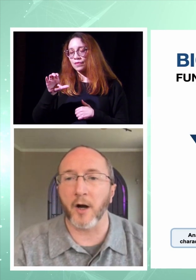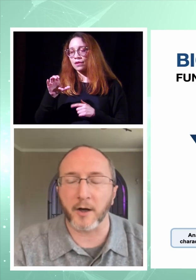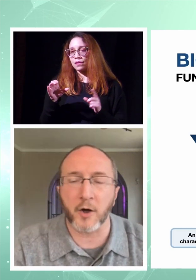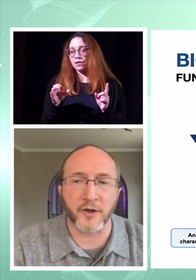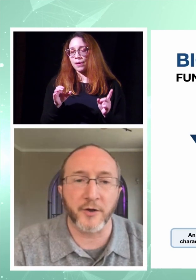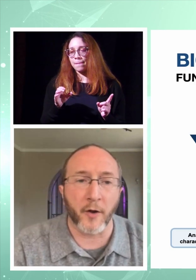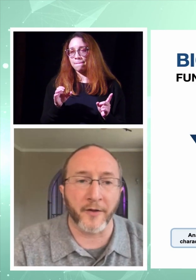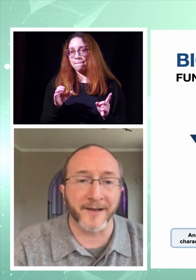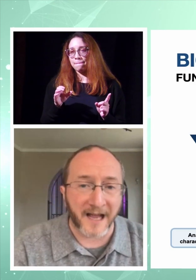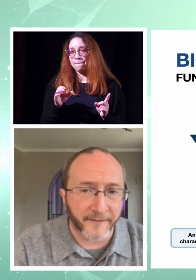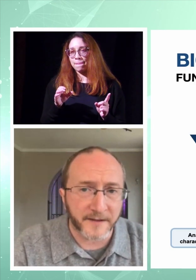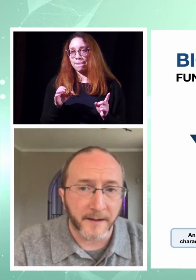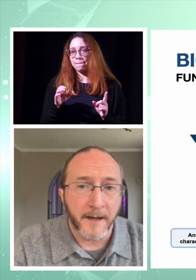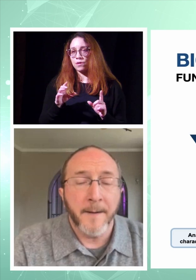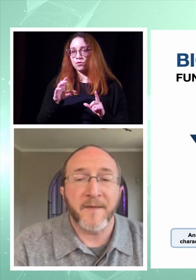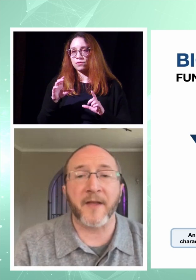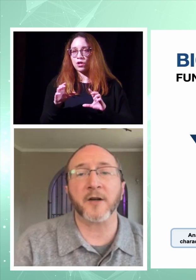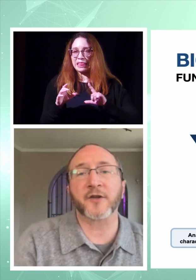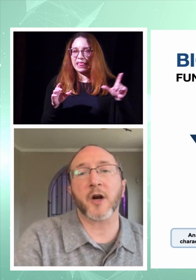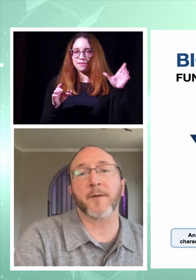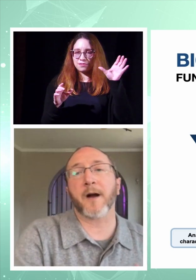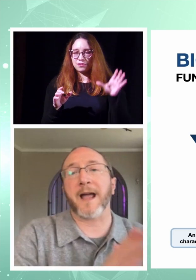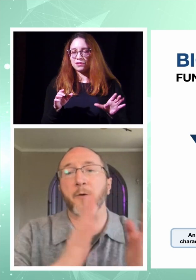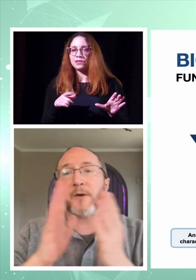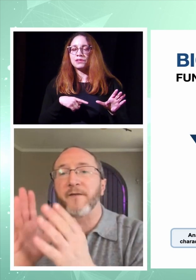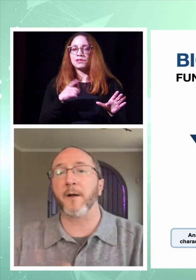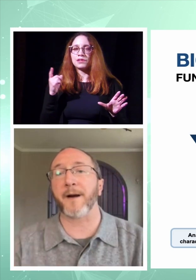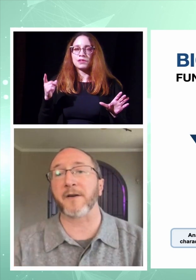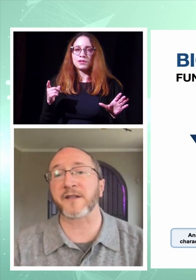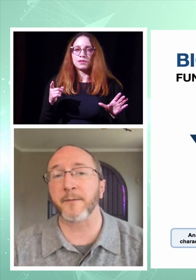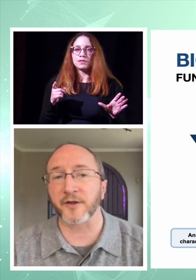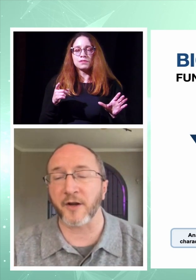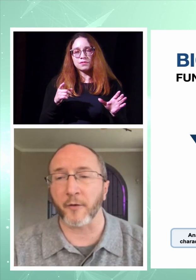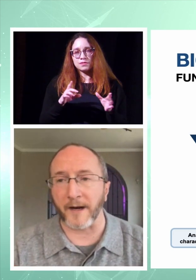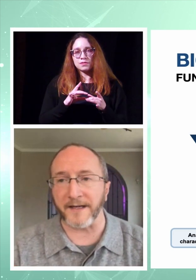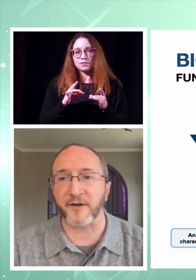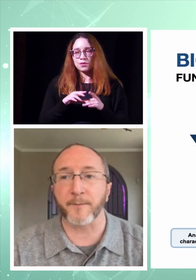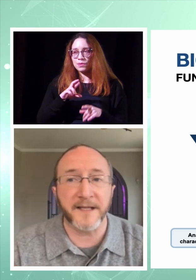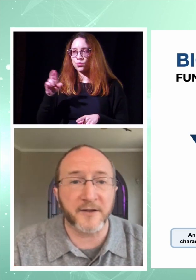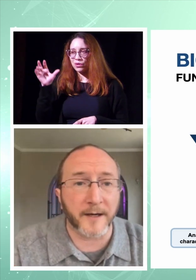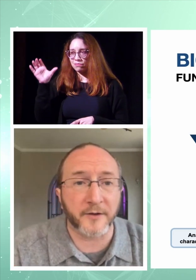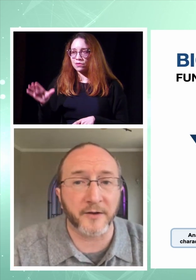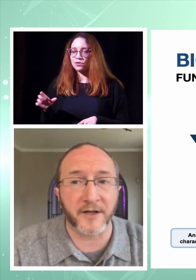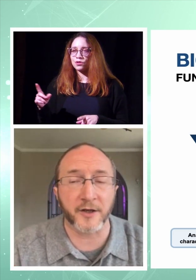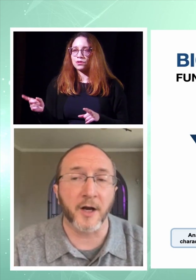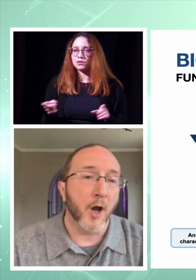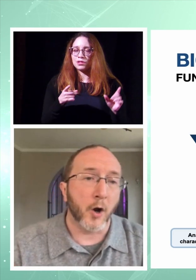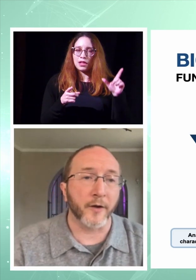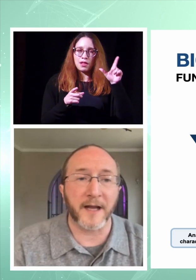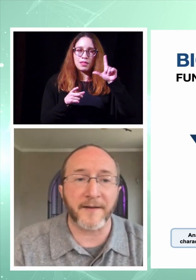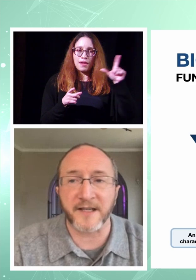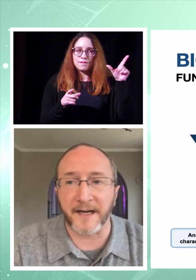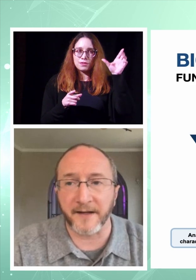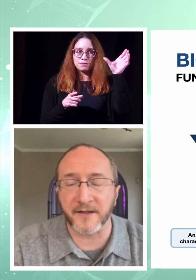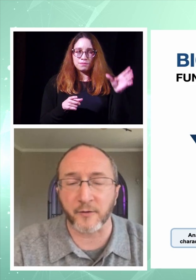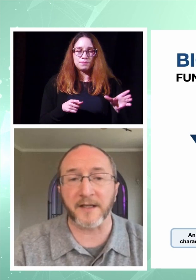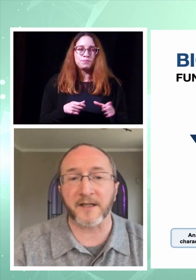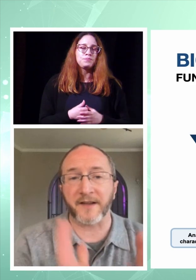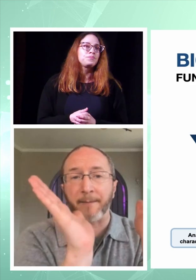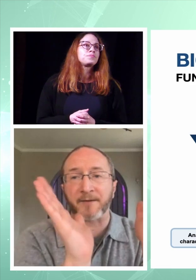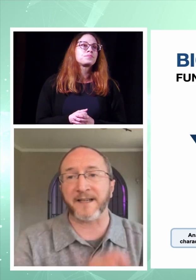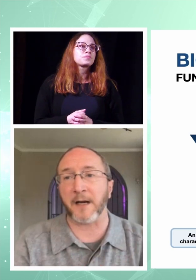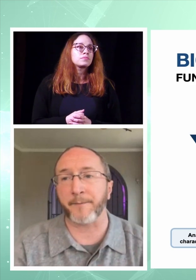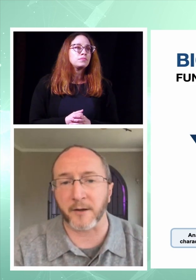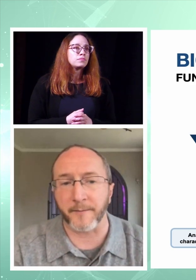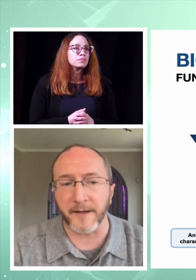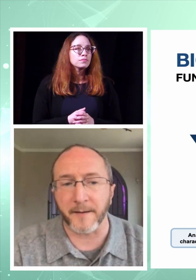the cartoon on the left. And then I'll talk about how we develop biosimilars on the right. So please direct your attention on the left side of the screen to